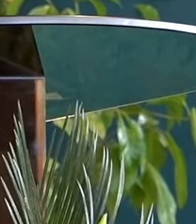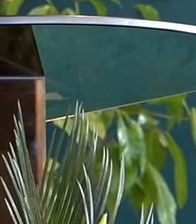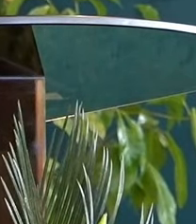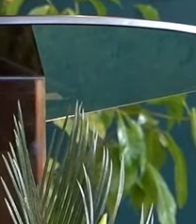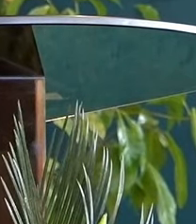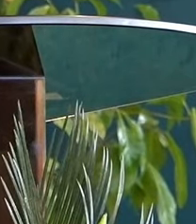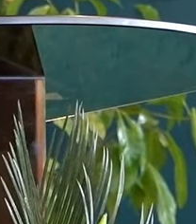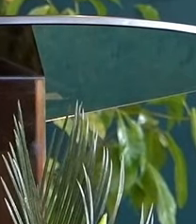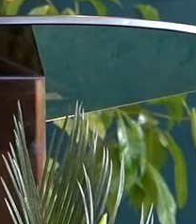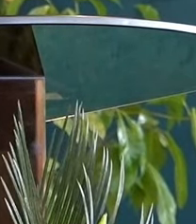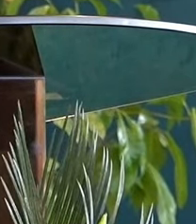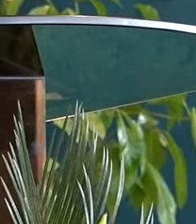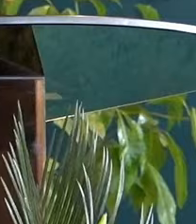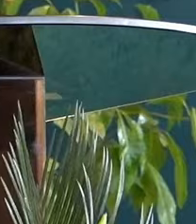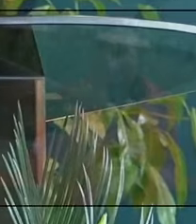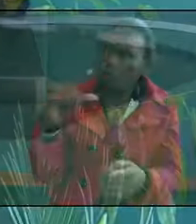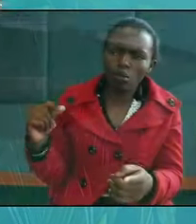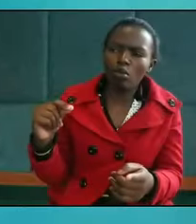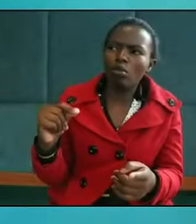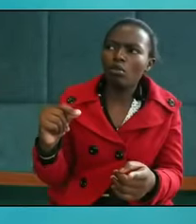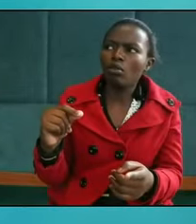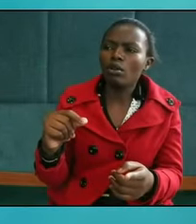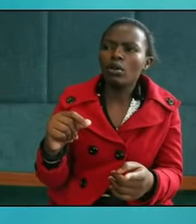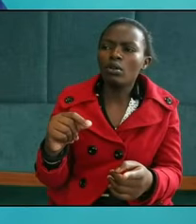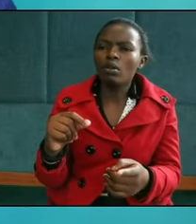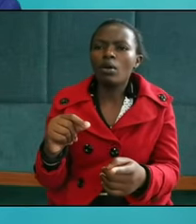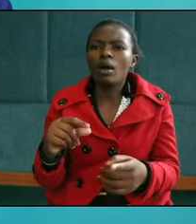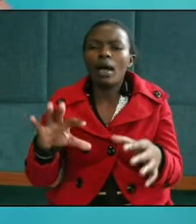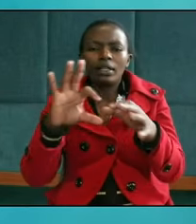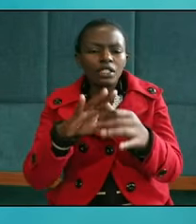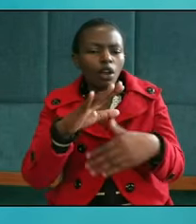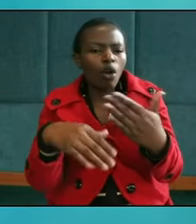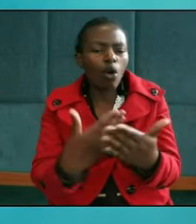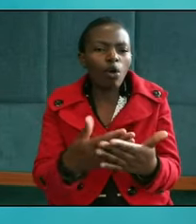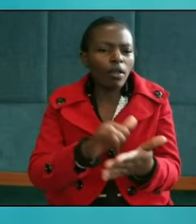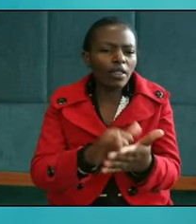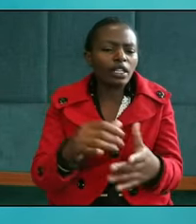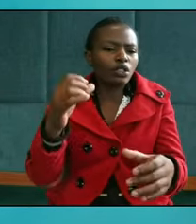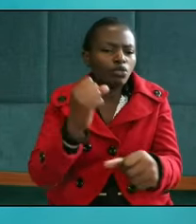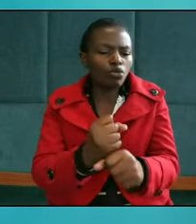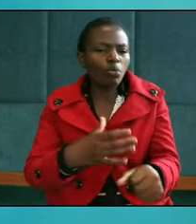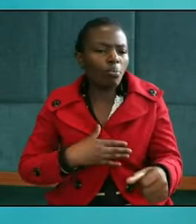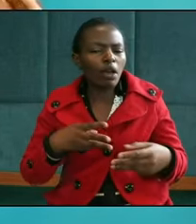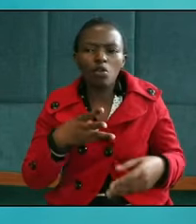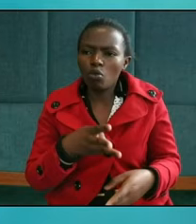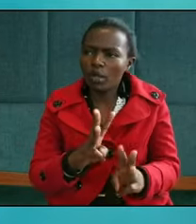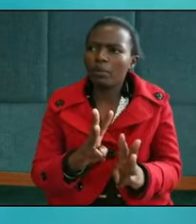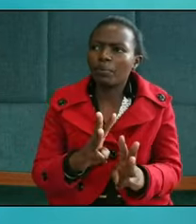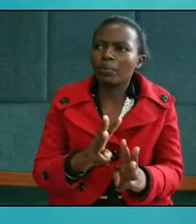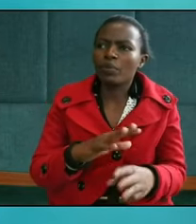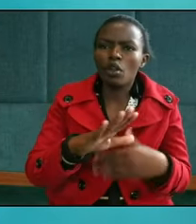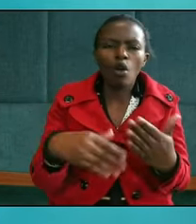go, unless those who do my will. Those only who are constantly receiving the